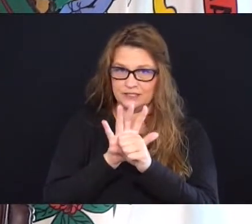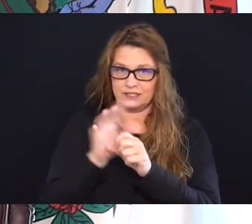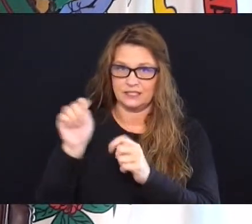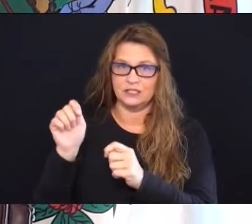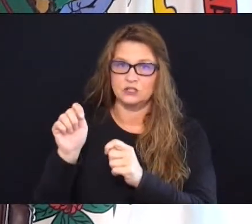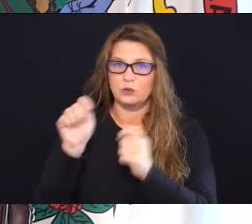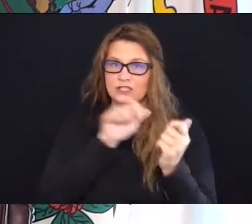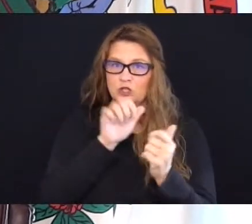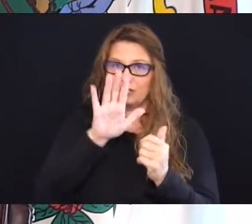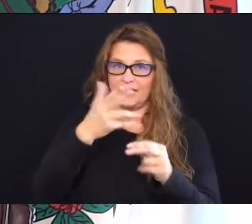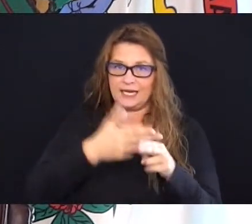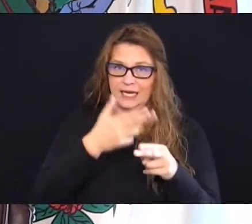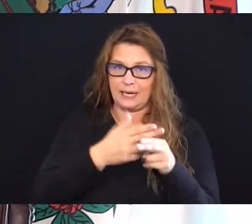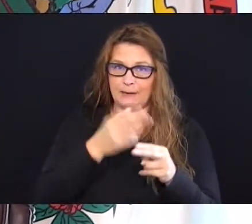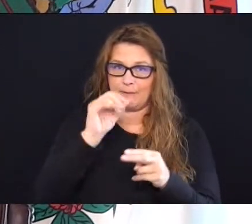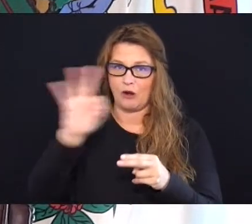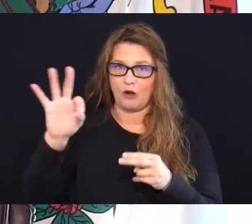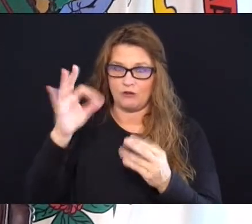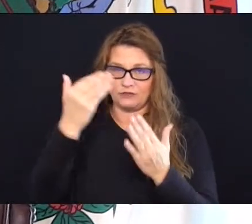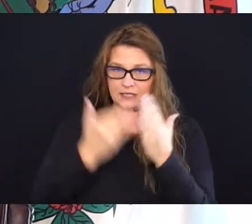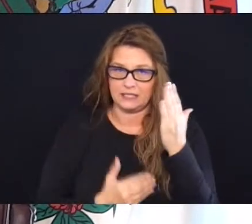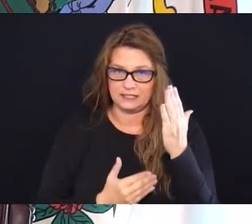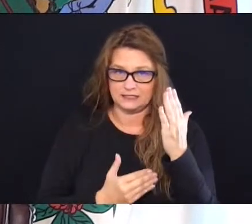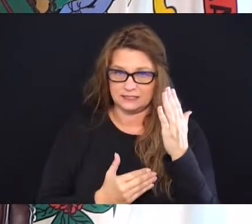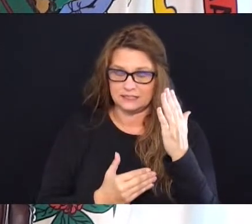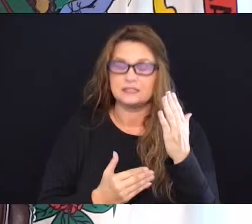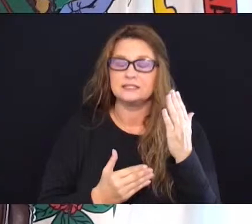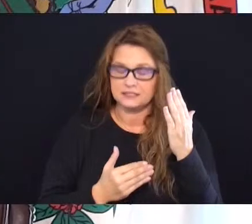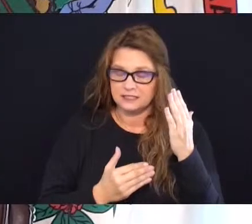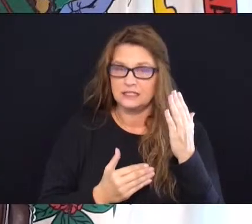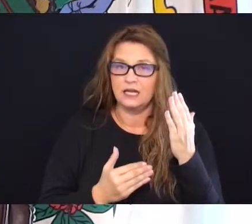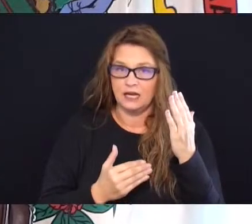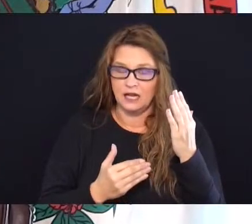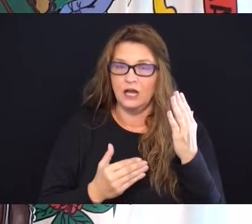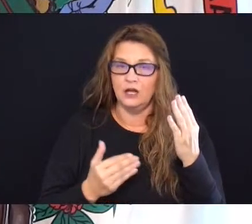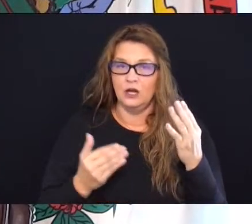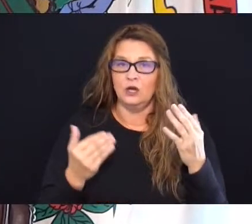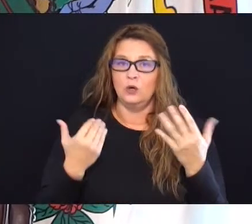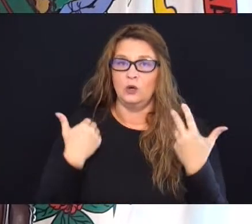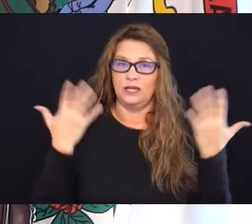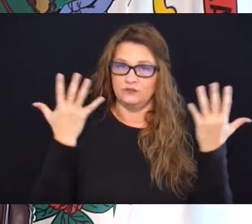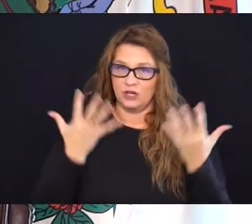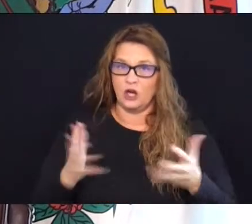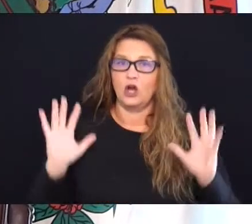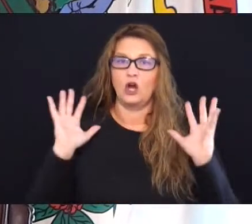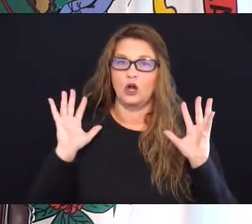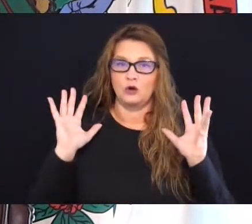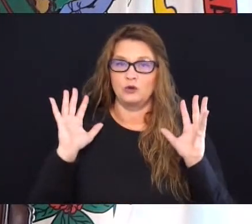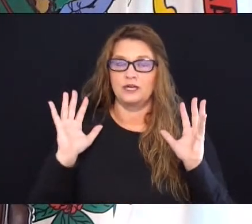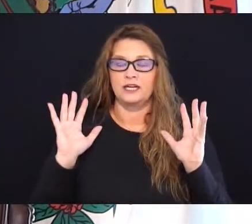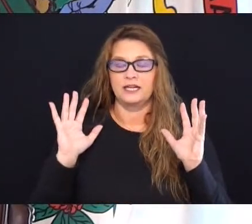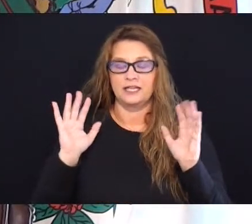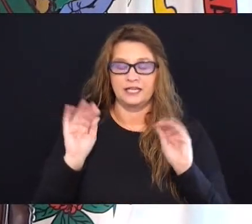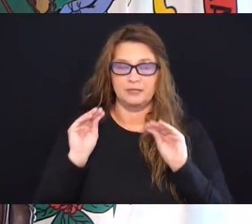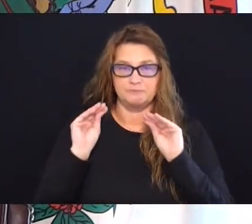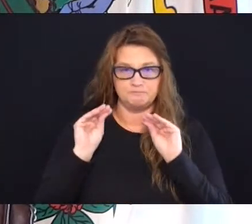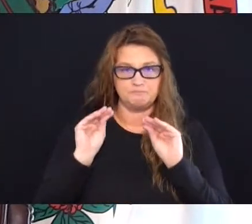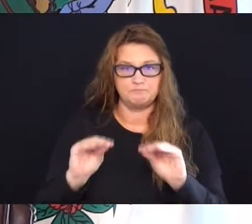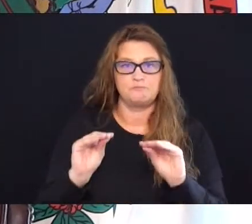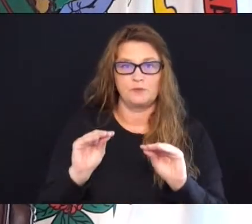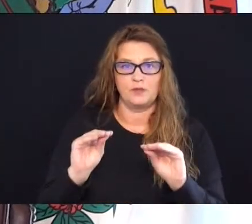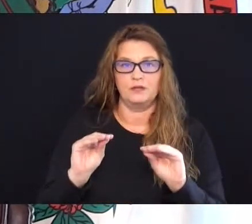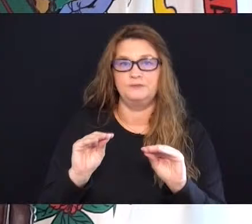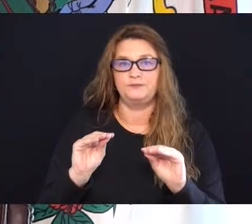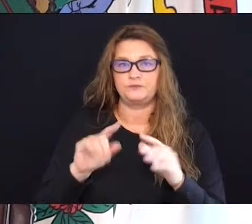that basically associated with their death. And so we've taken that one out, and